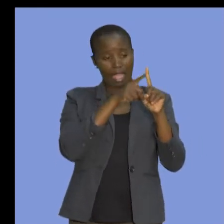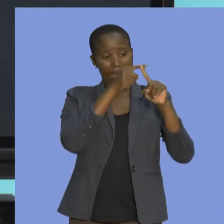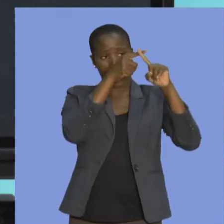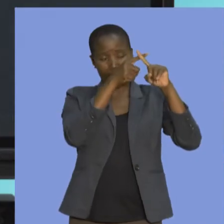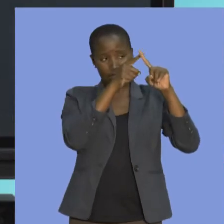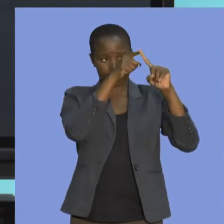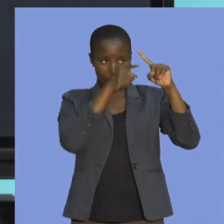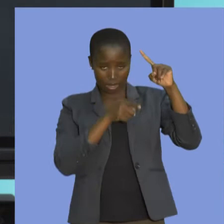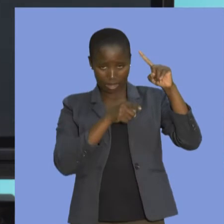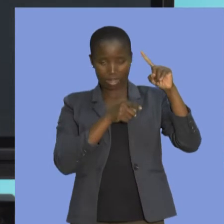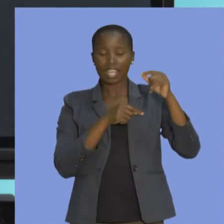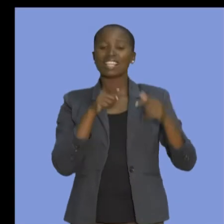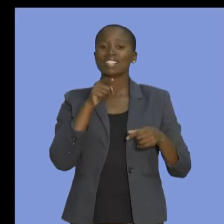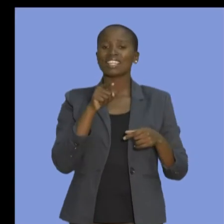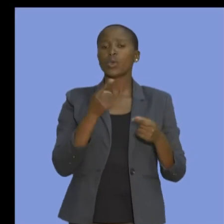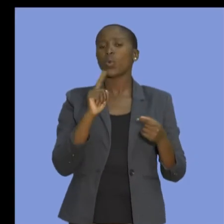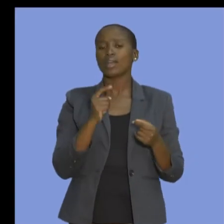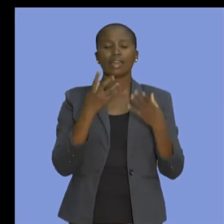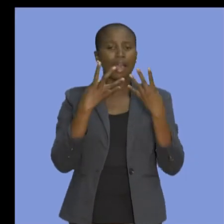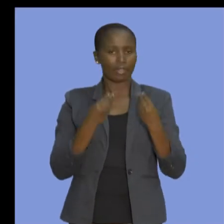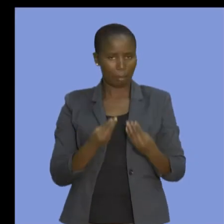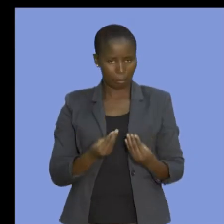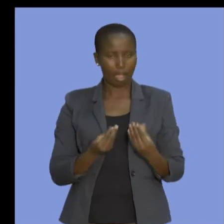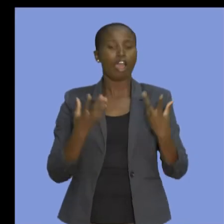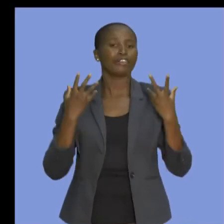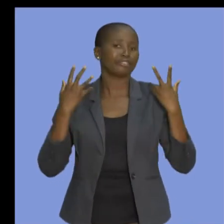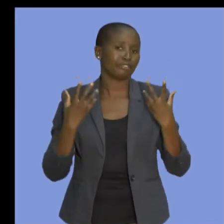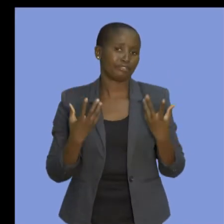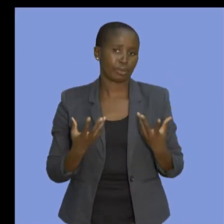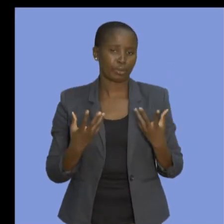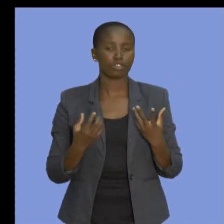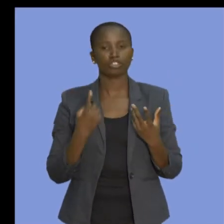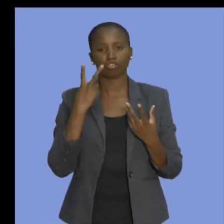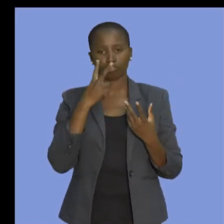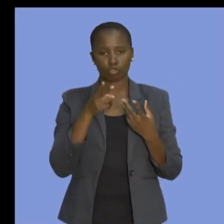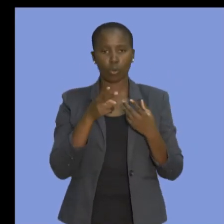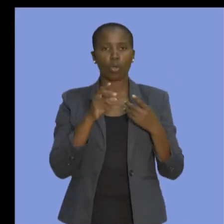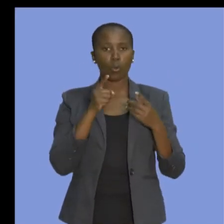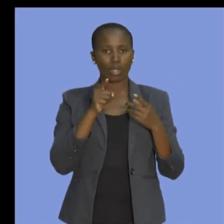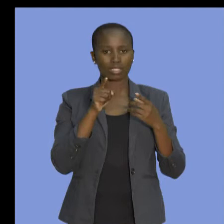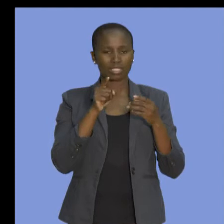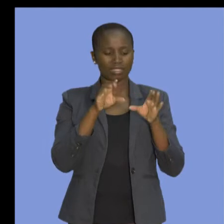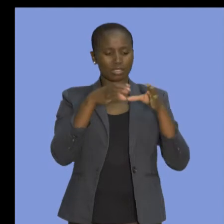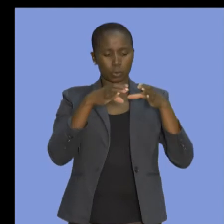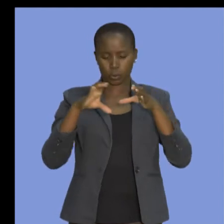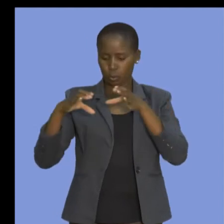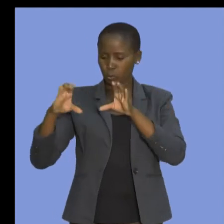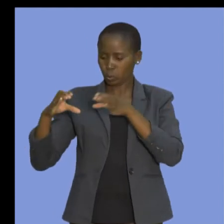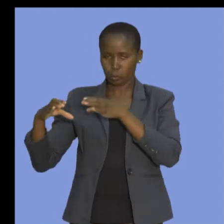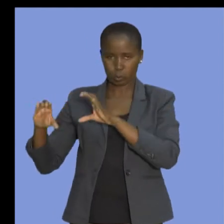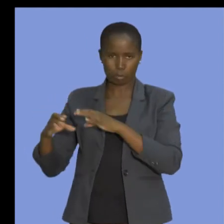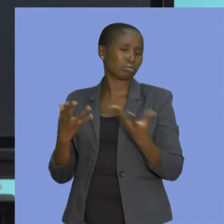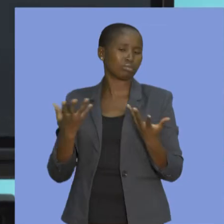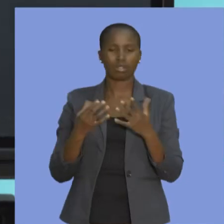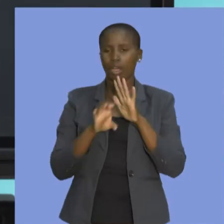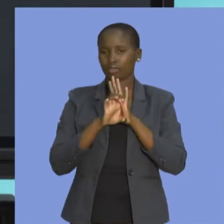are frequency diagrams that show categories along the axis. What does it mean? It could be